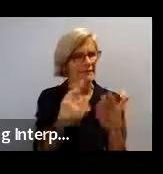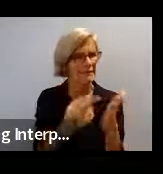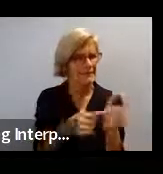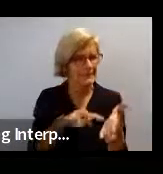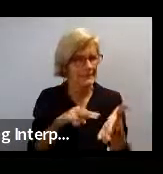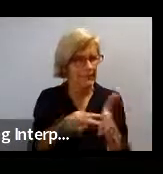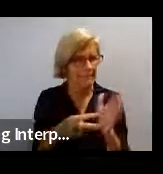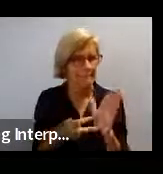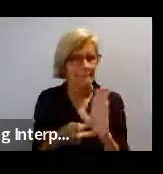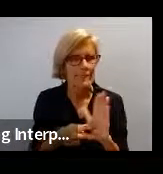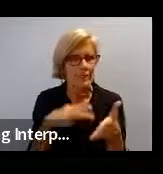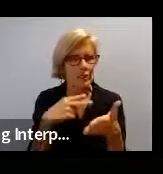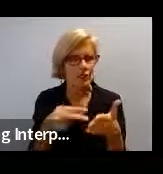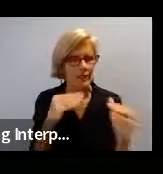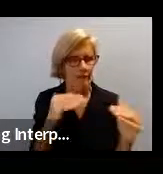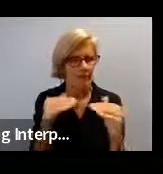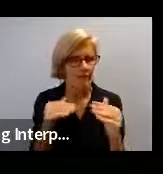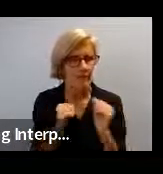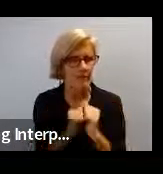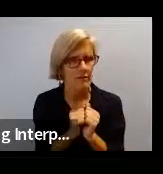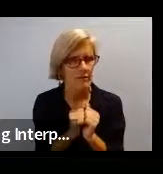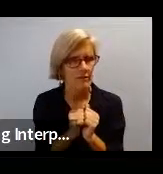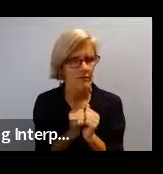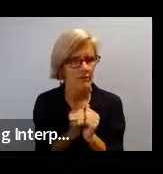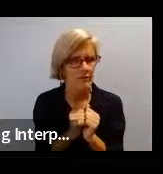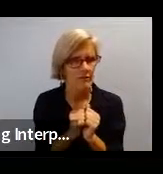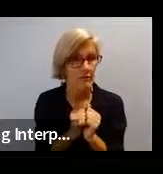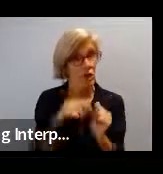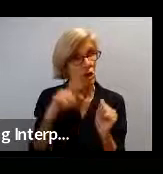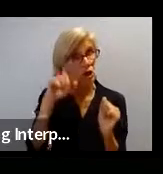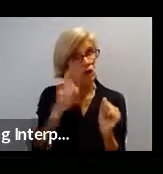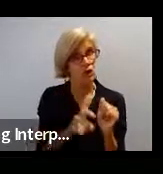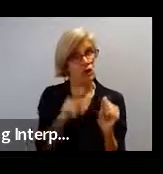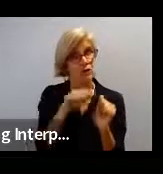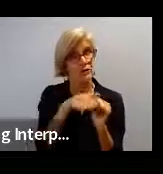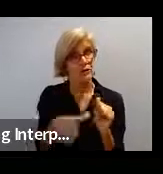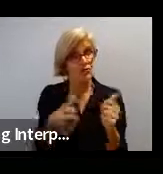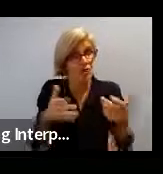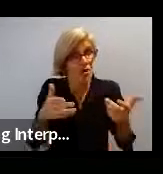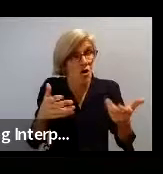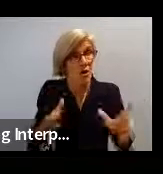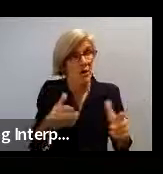exactly. Like, are they expected to be reading at this point in time?